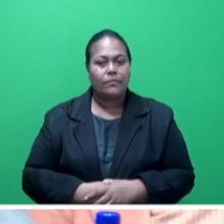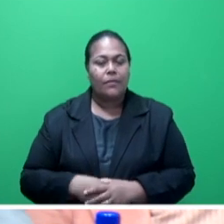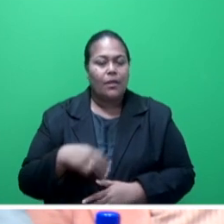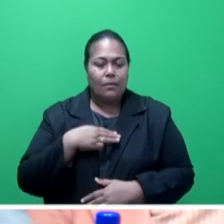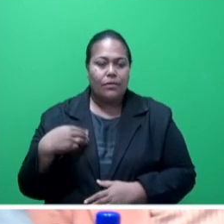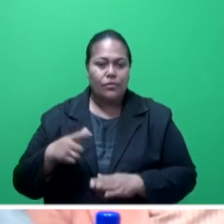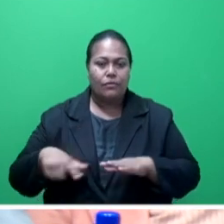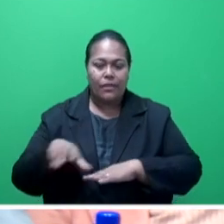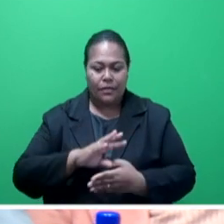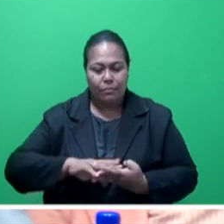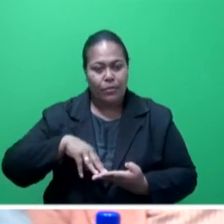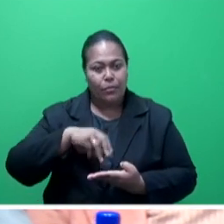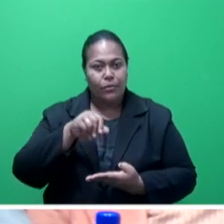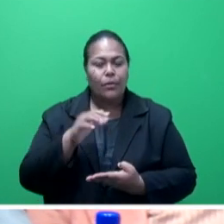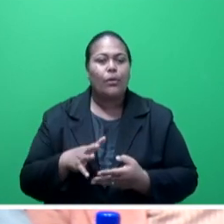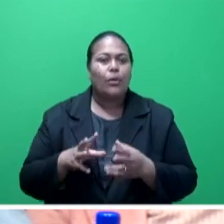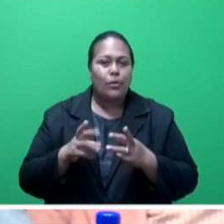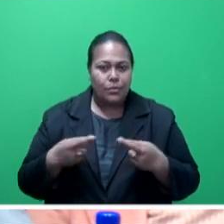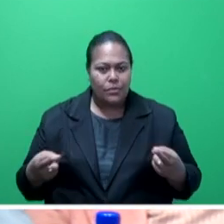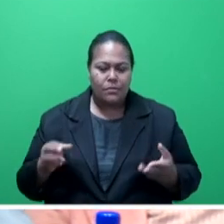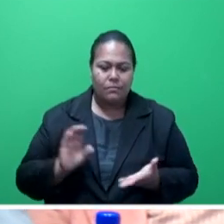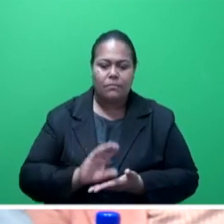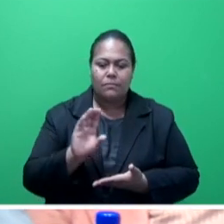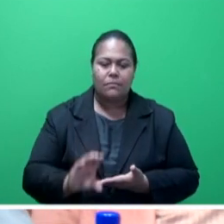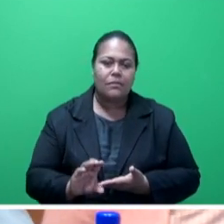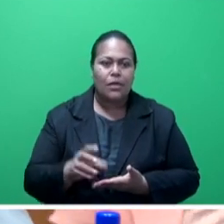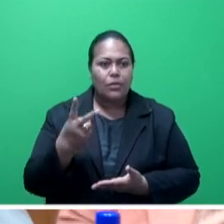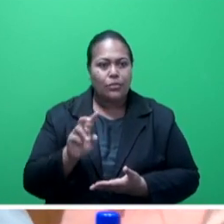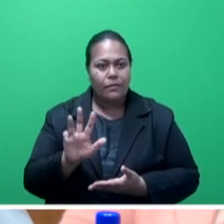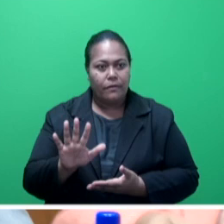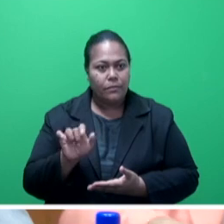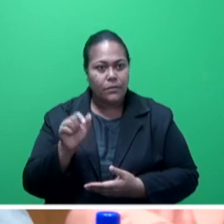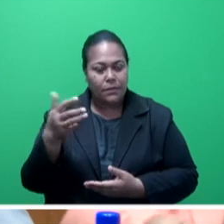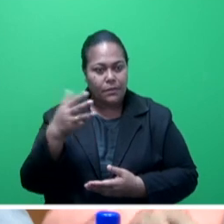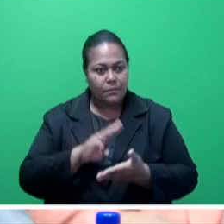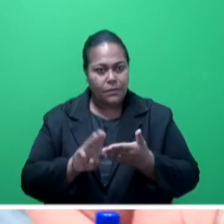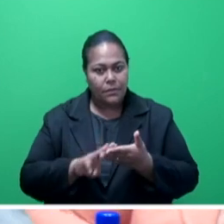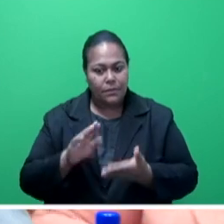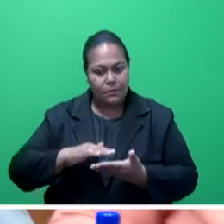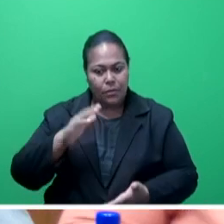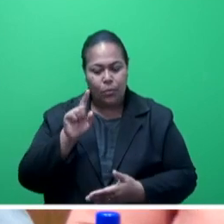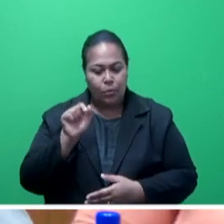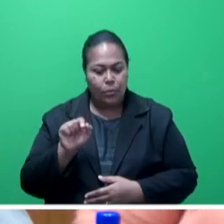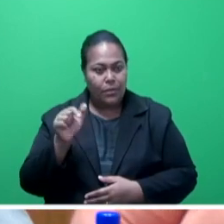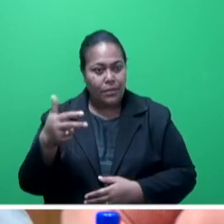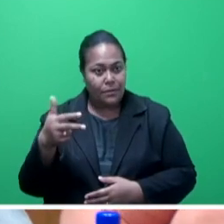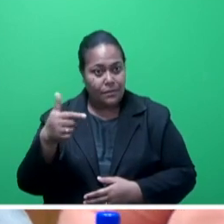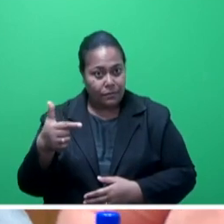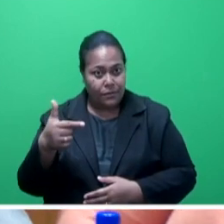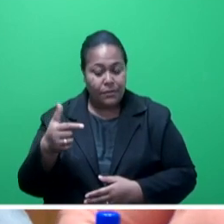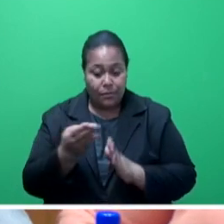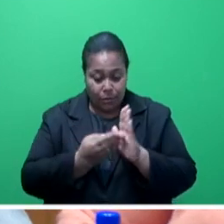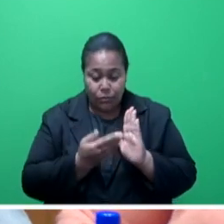Mineral Resources has been allocated a total budget of $25.9 million, an increase of 1.87, and this budget will be used to